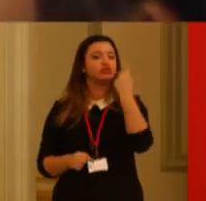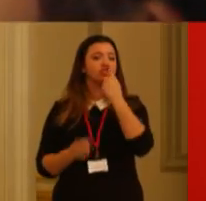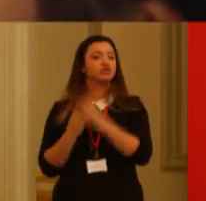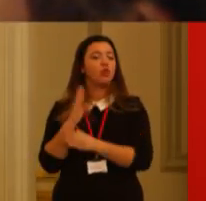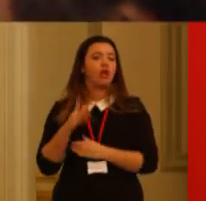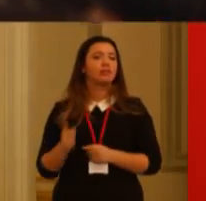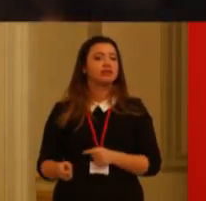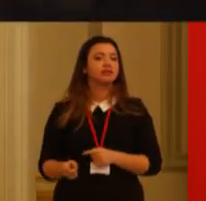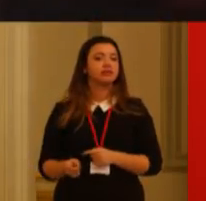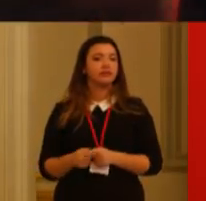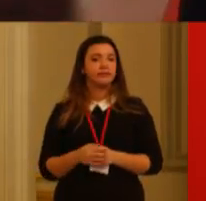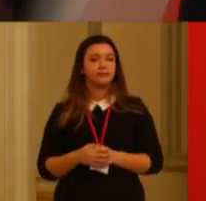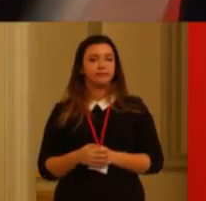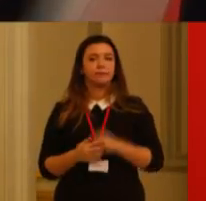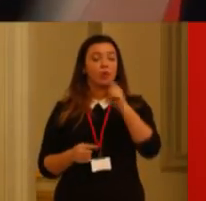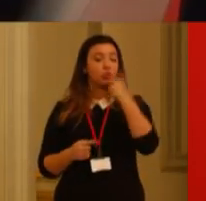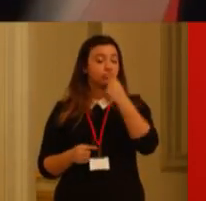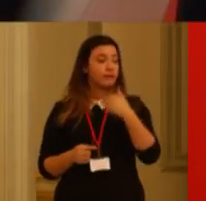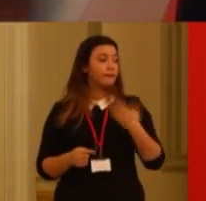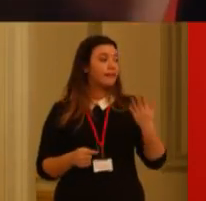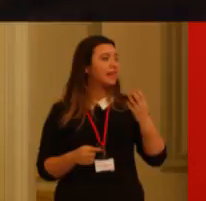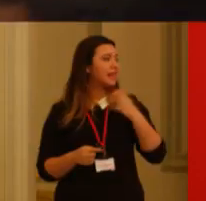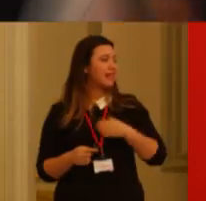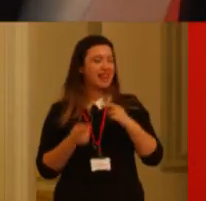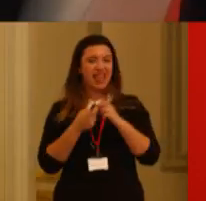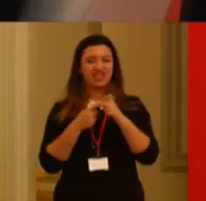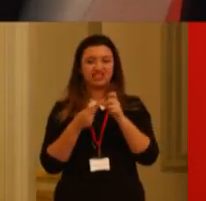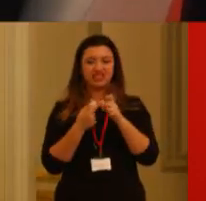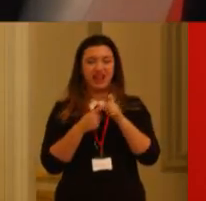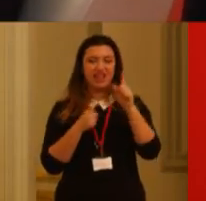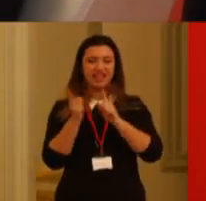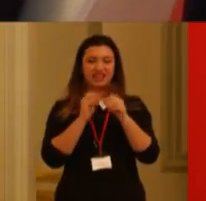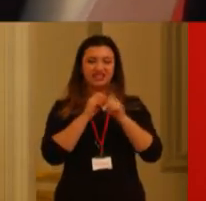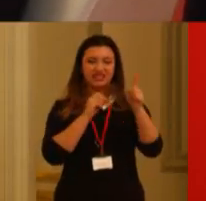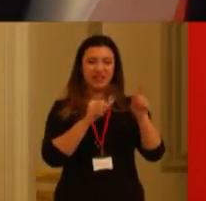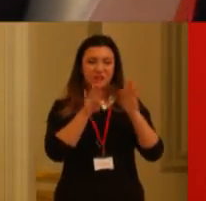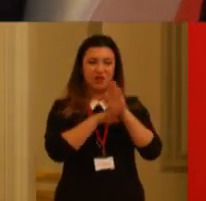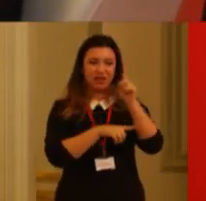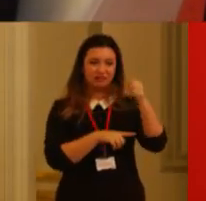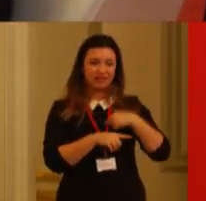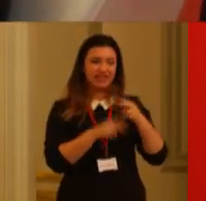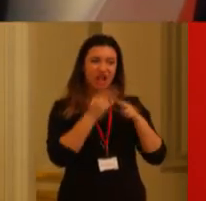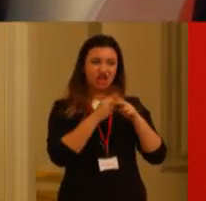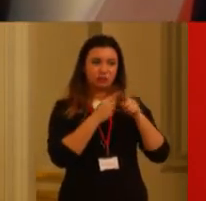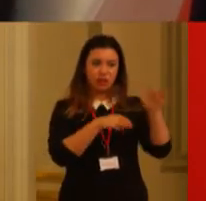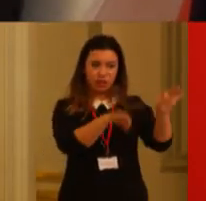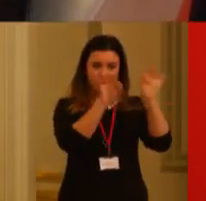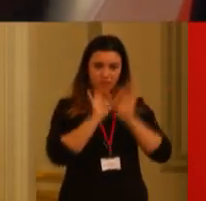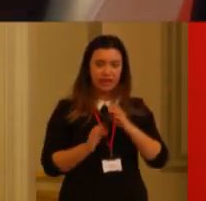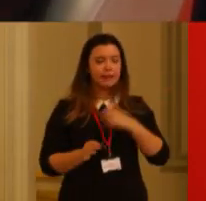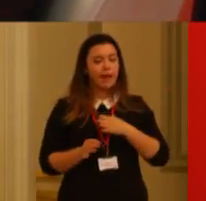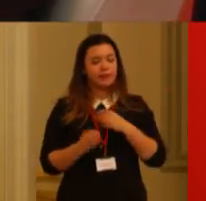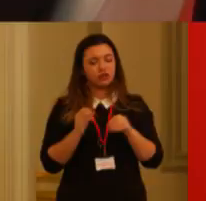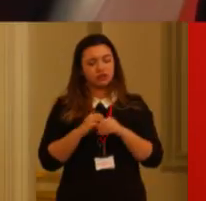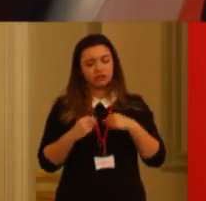lifestyles that may perhaps, don't you think, also replenish inequality. So let's go back to the blog,